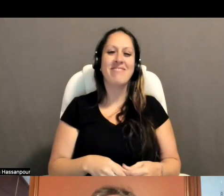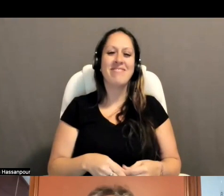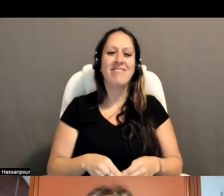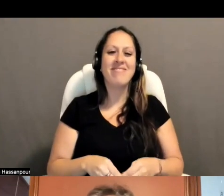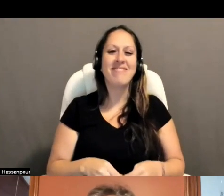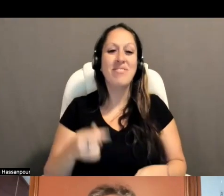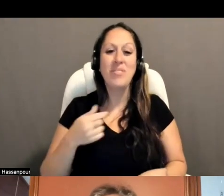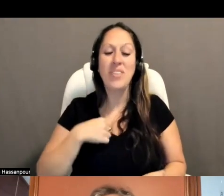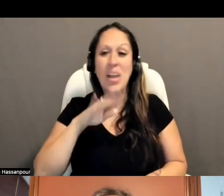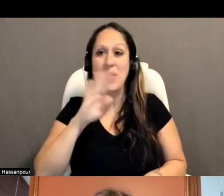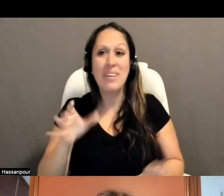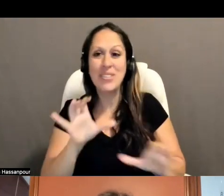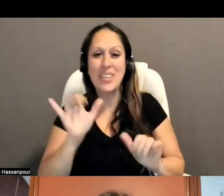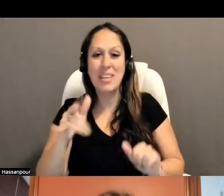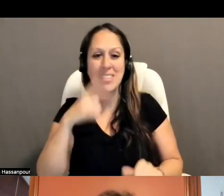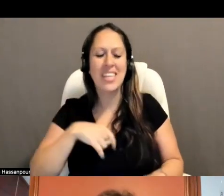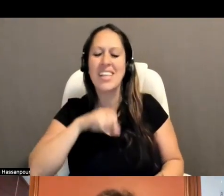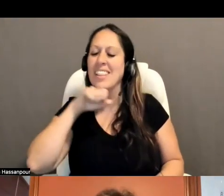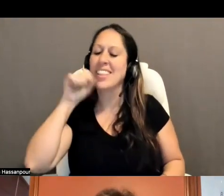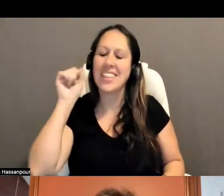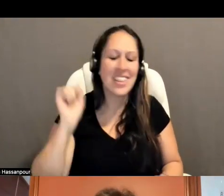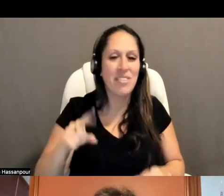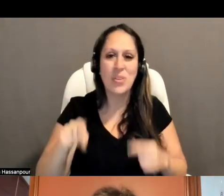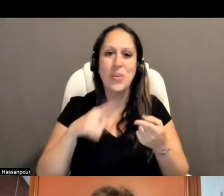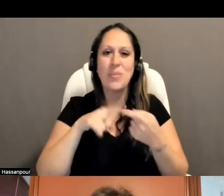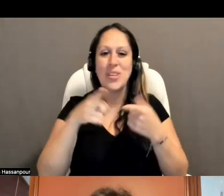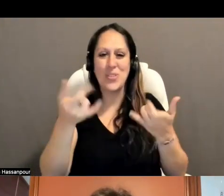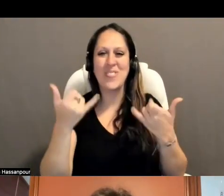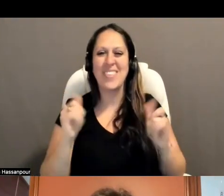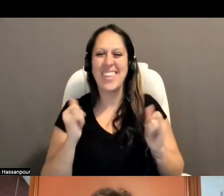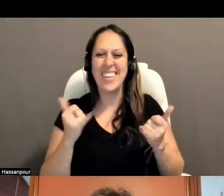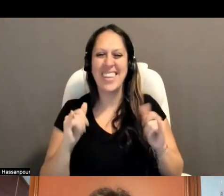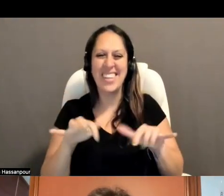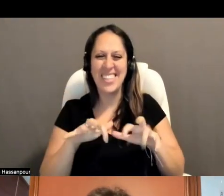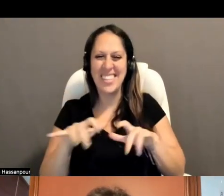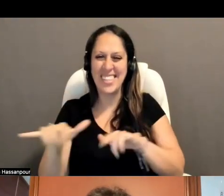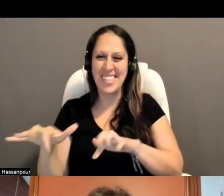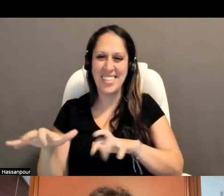Well, I'll never do that because I love it when you play. Oh, thank you.